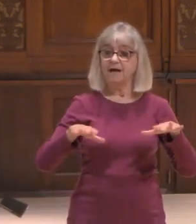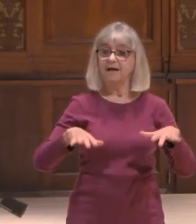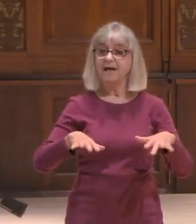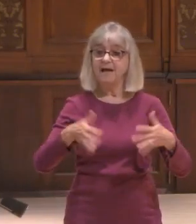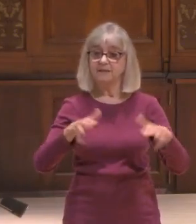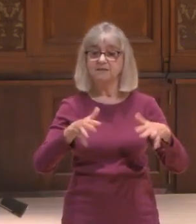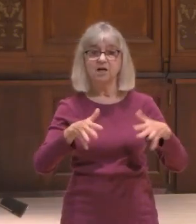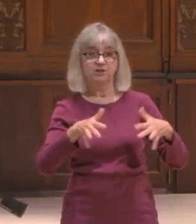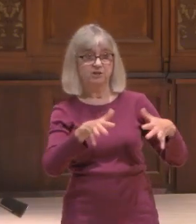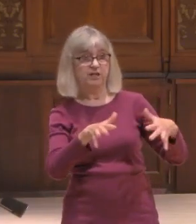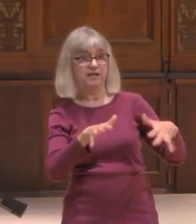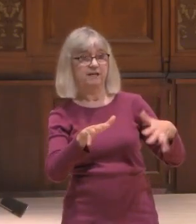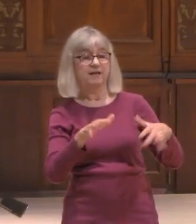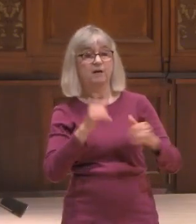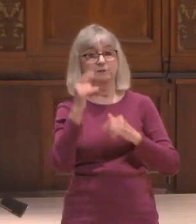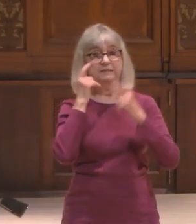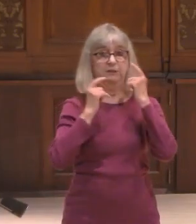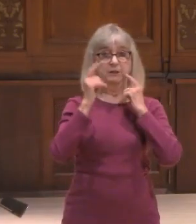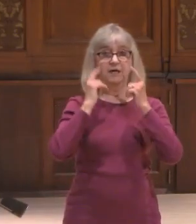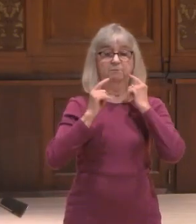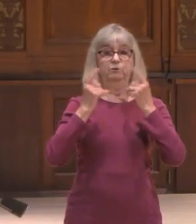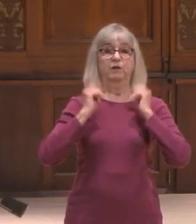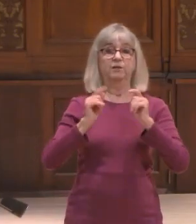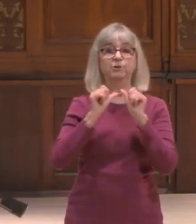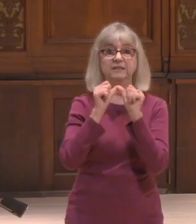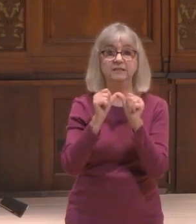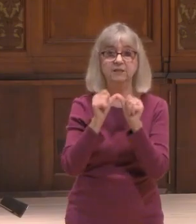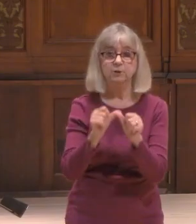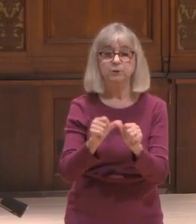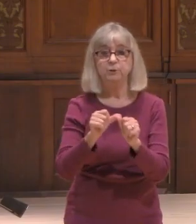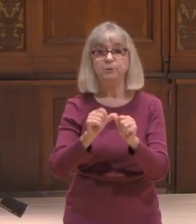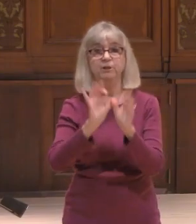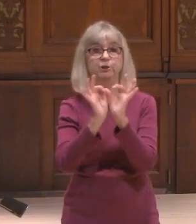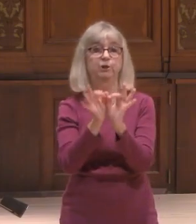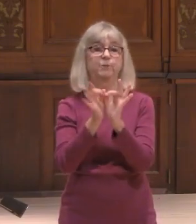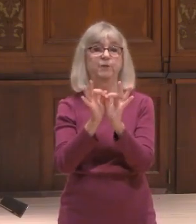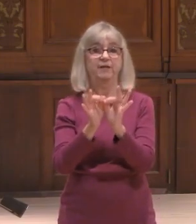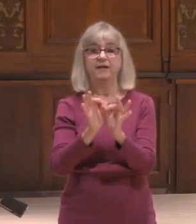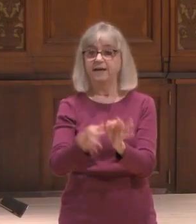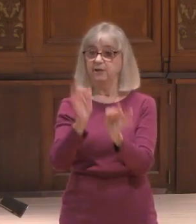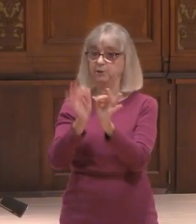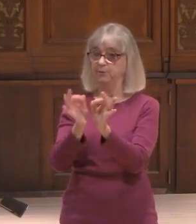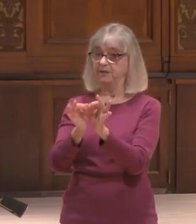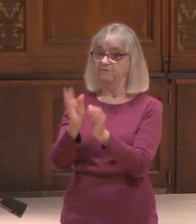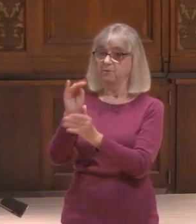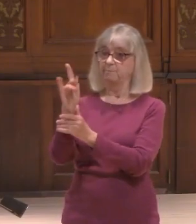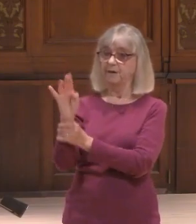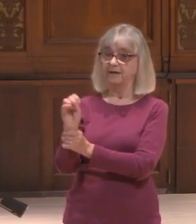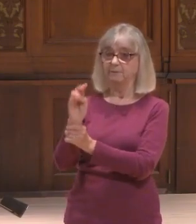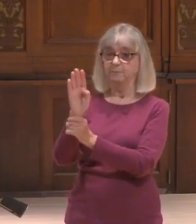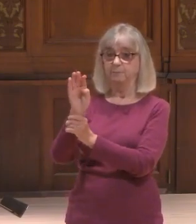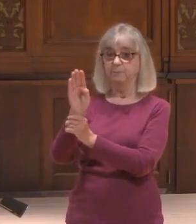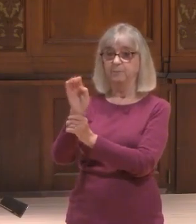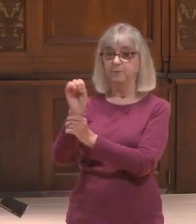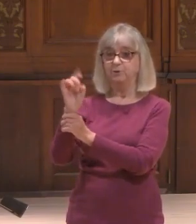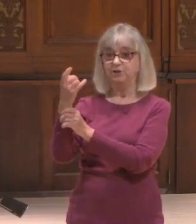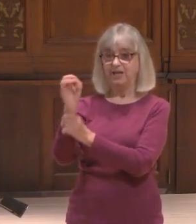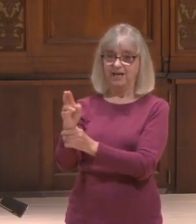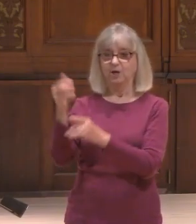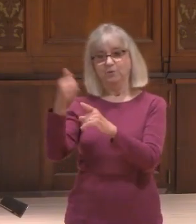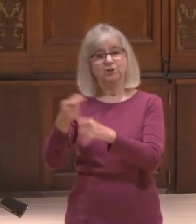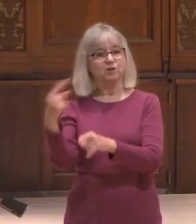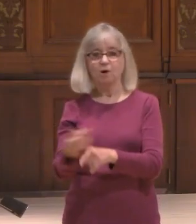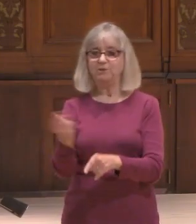up, trying to continue to interpret, and interpreting for Mike Boucher, which she says is always fun."